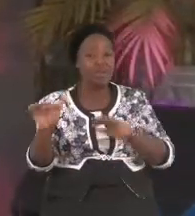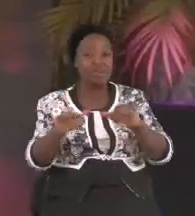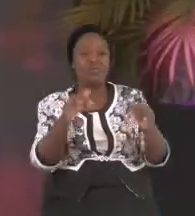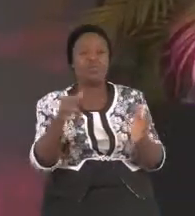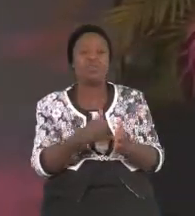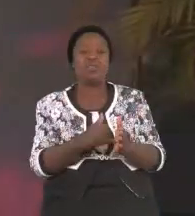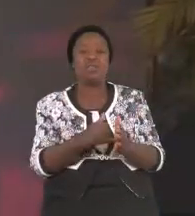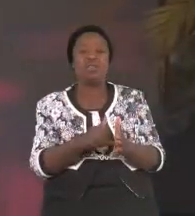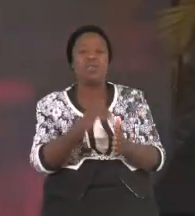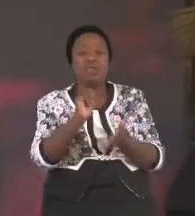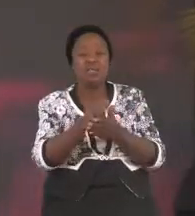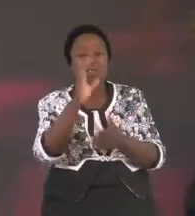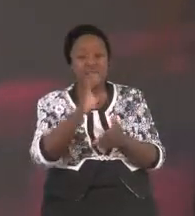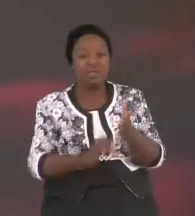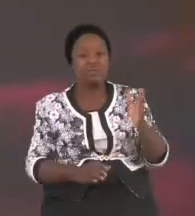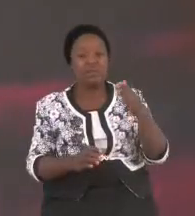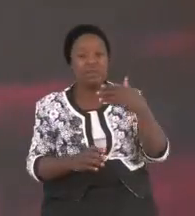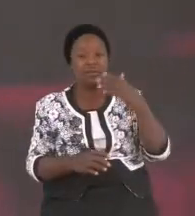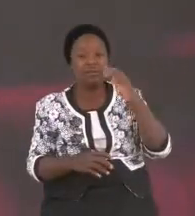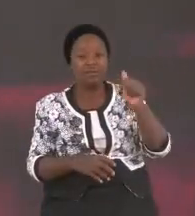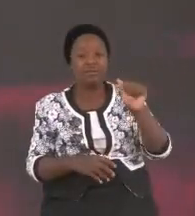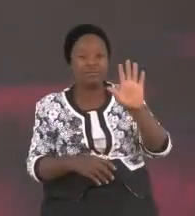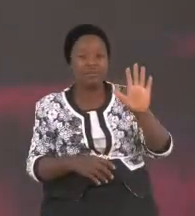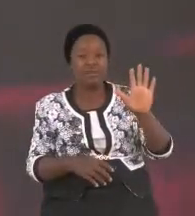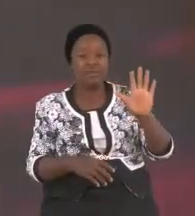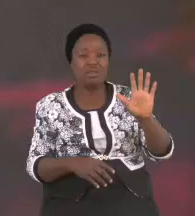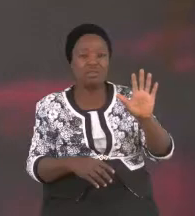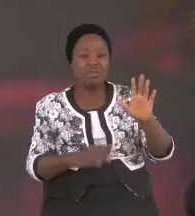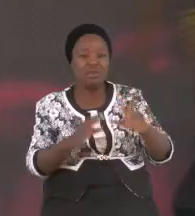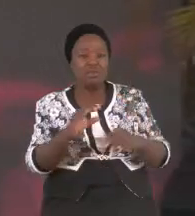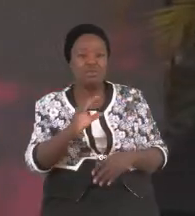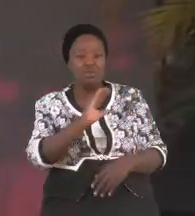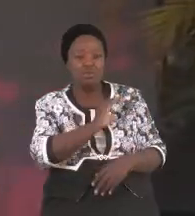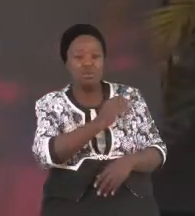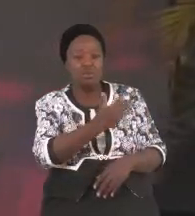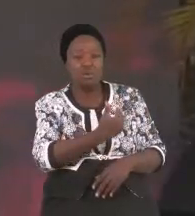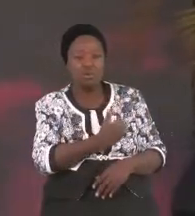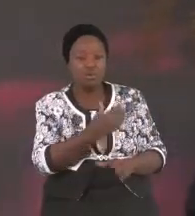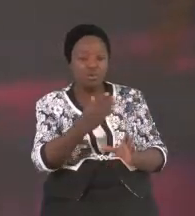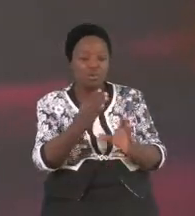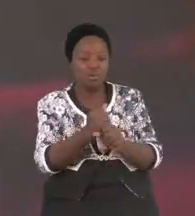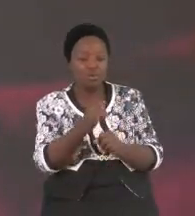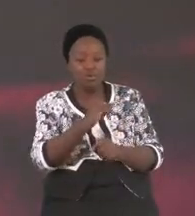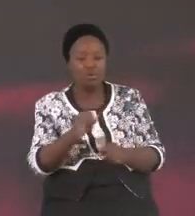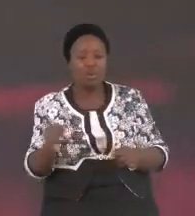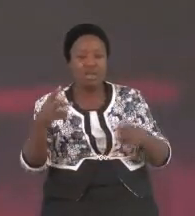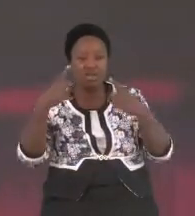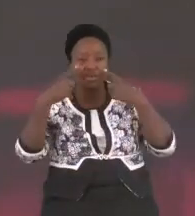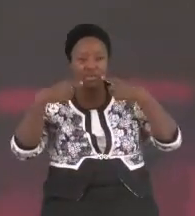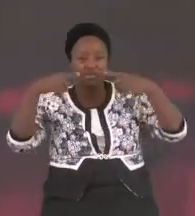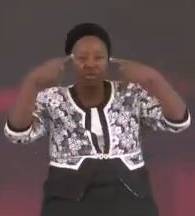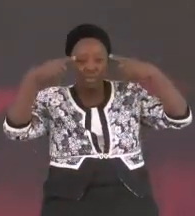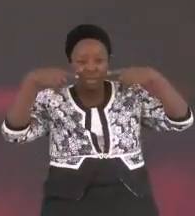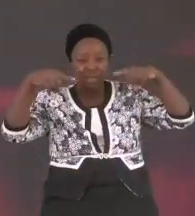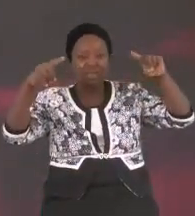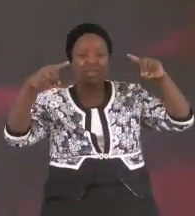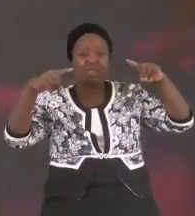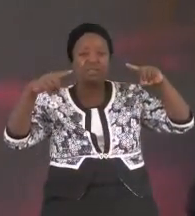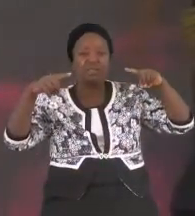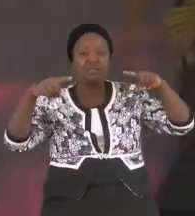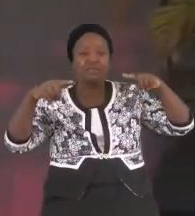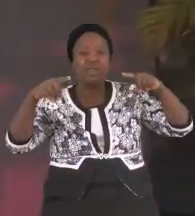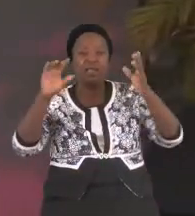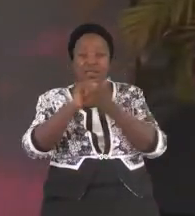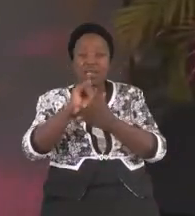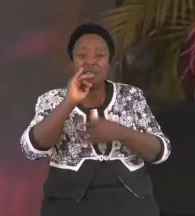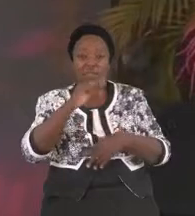chapter 15, soul winning success. Soul winning success. That's the miracle